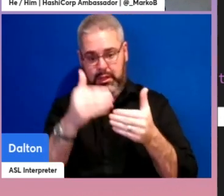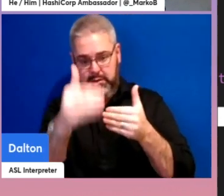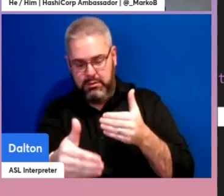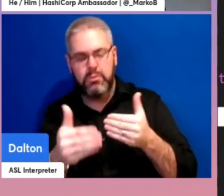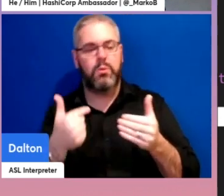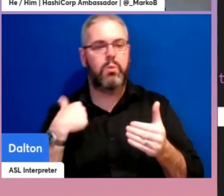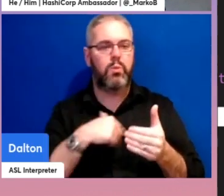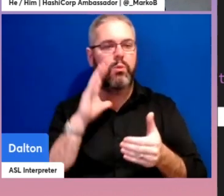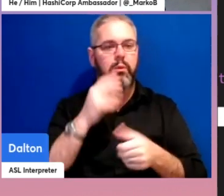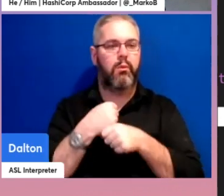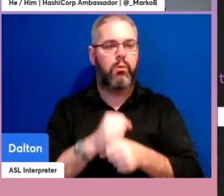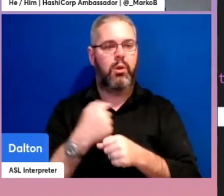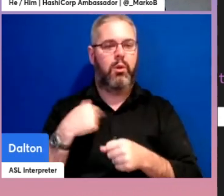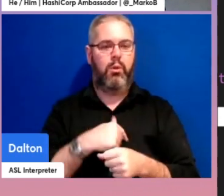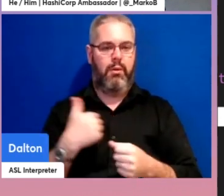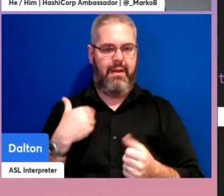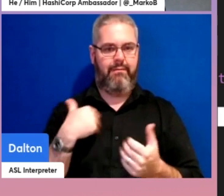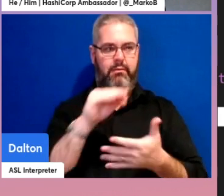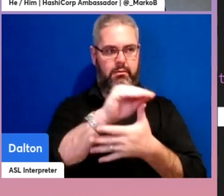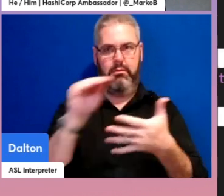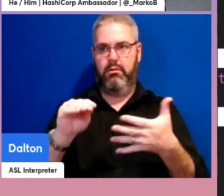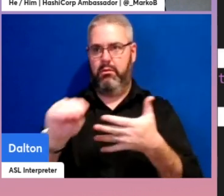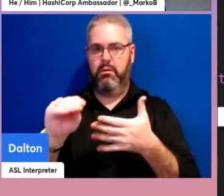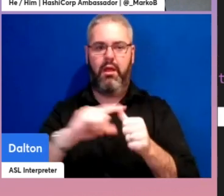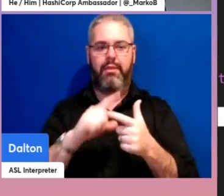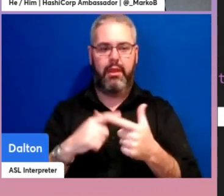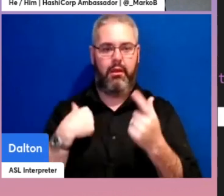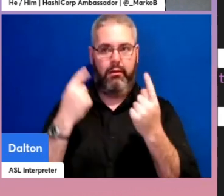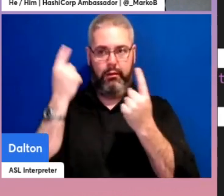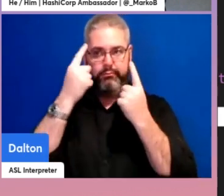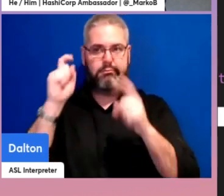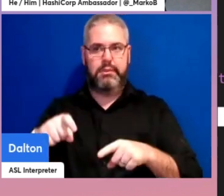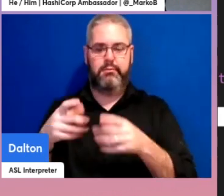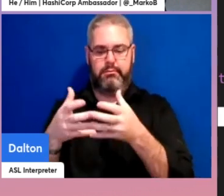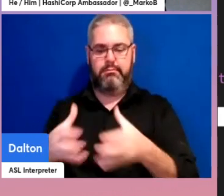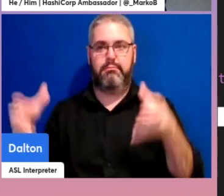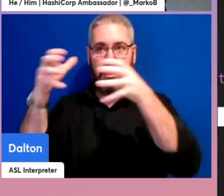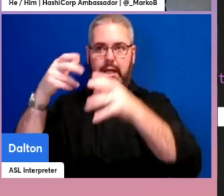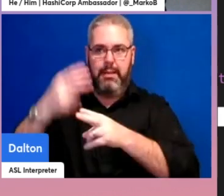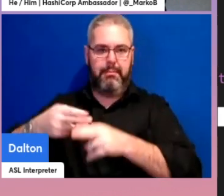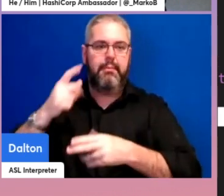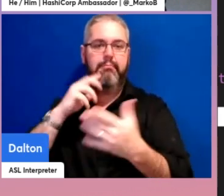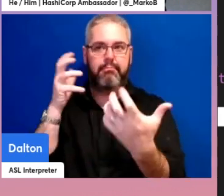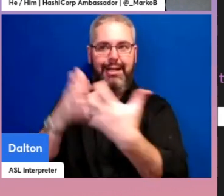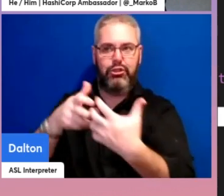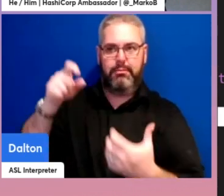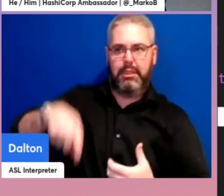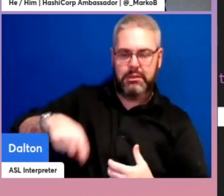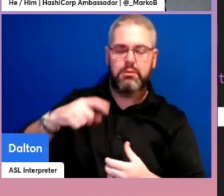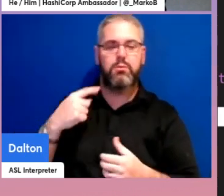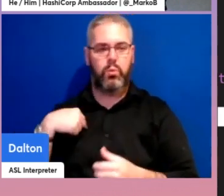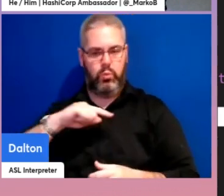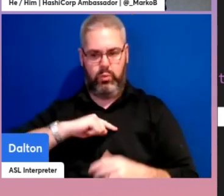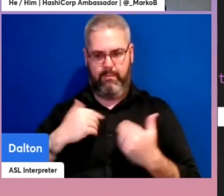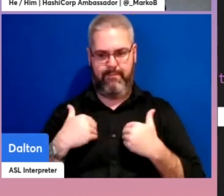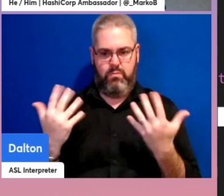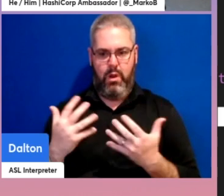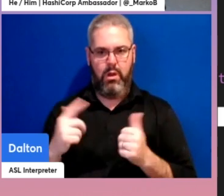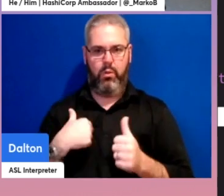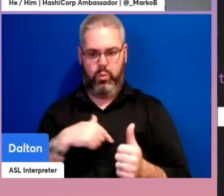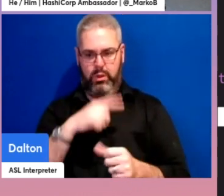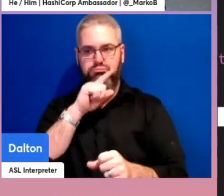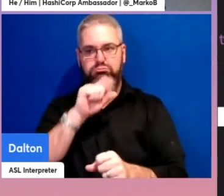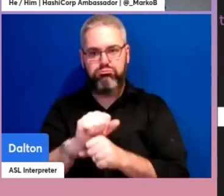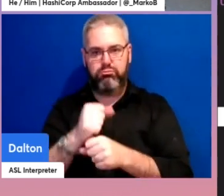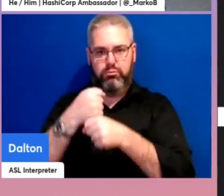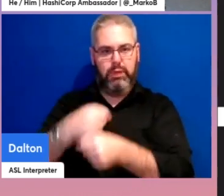are creating an assertion, and the condition is the bucket name needs to match what we actually generated.